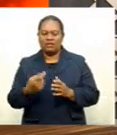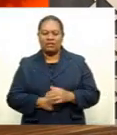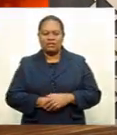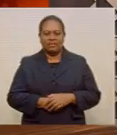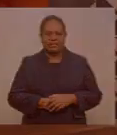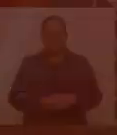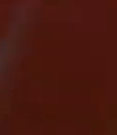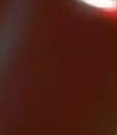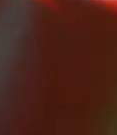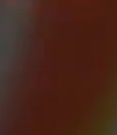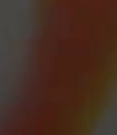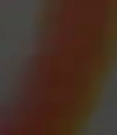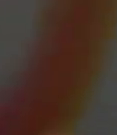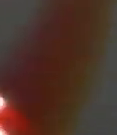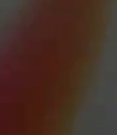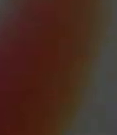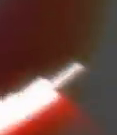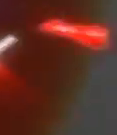after the break.